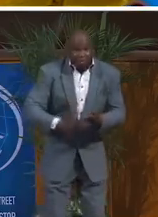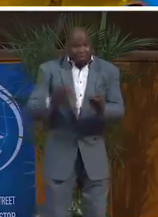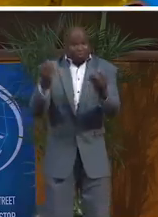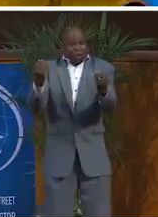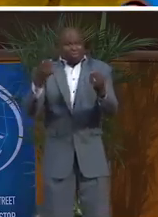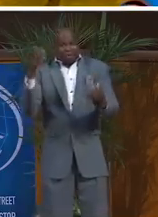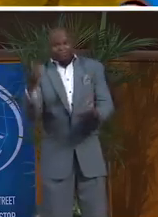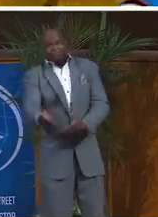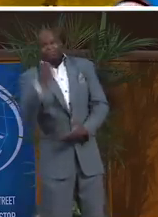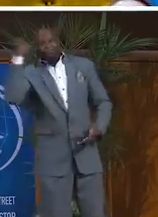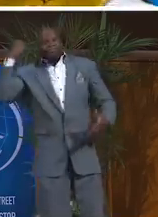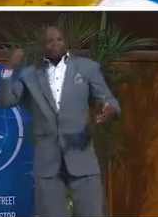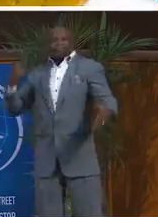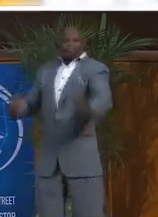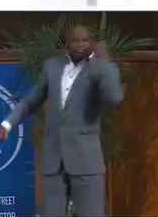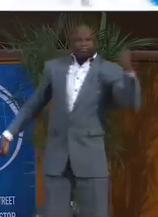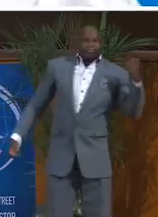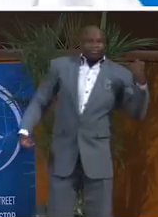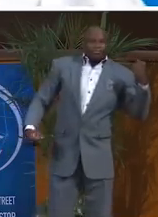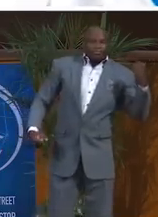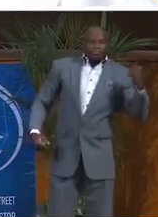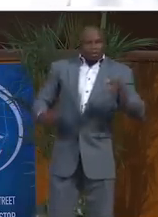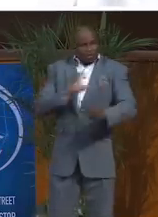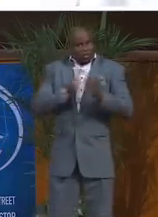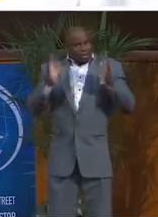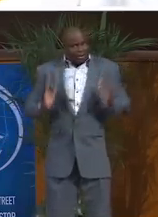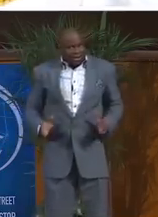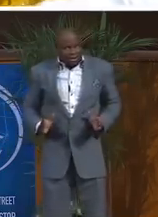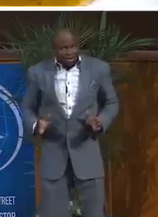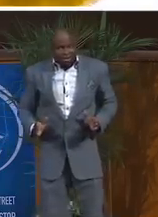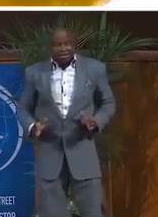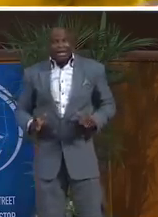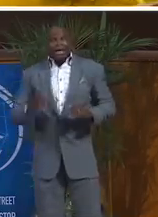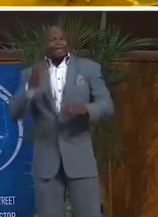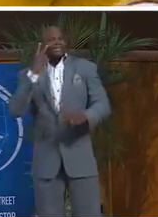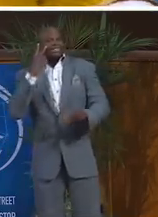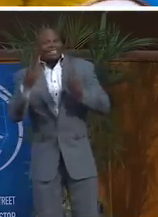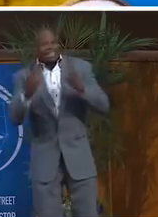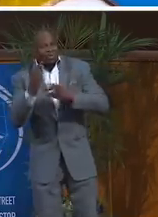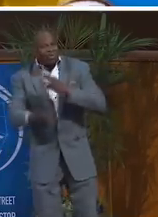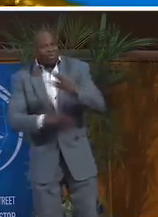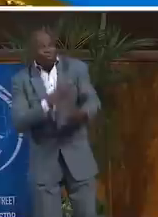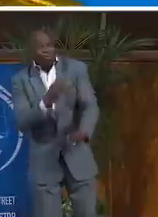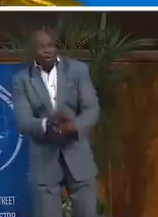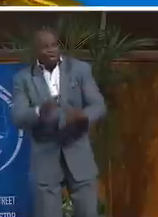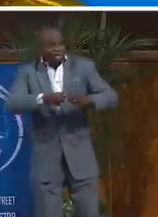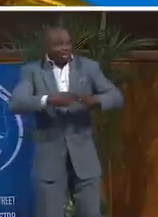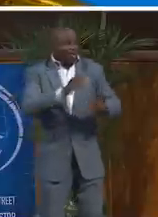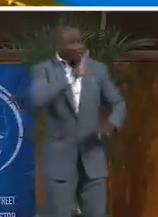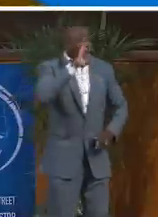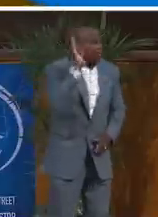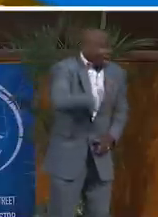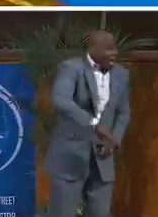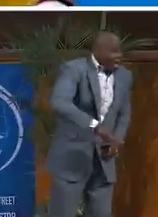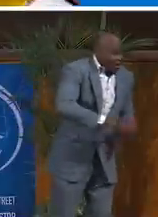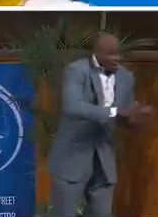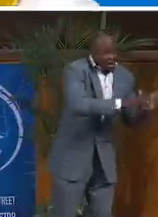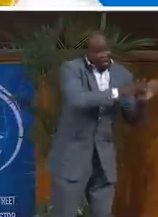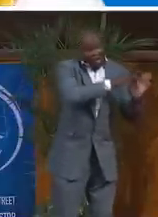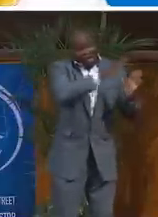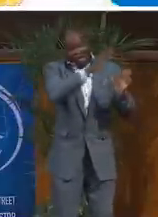property is plundered. These Christians have seen the world go from bad to